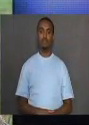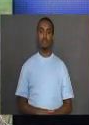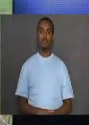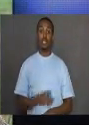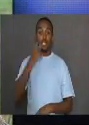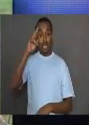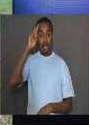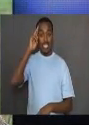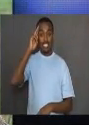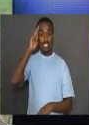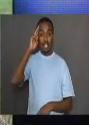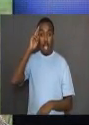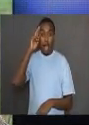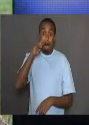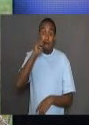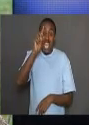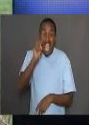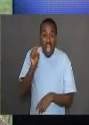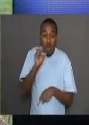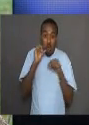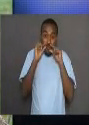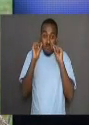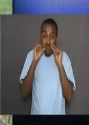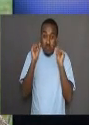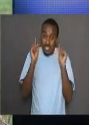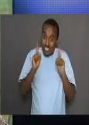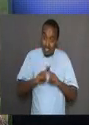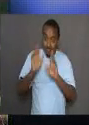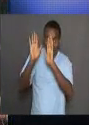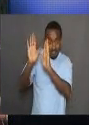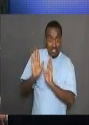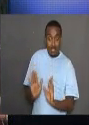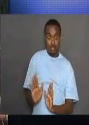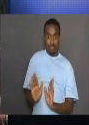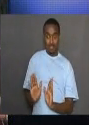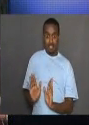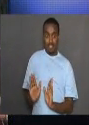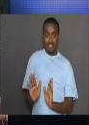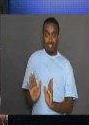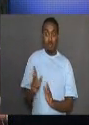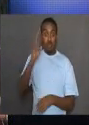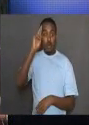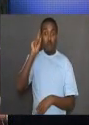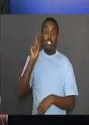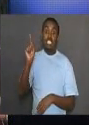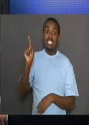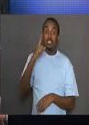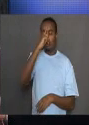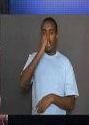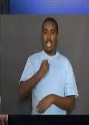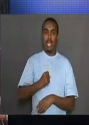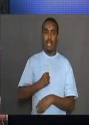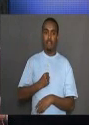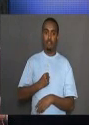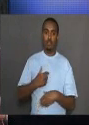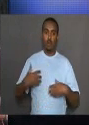The reason the meow sound is so interesting is because it is believed